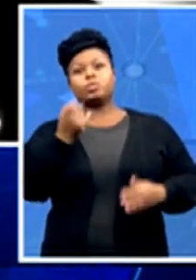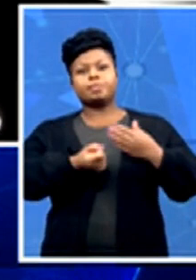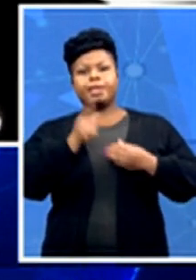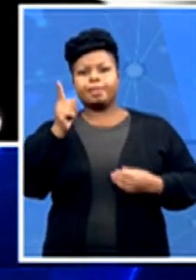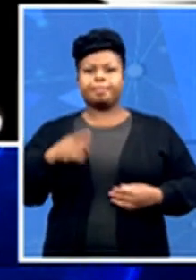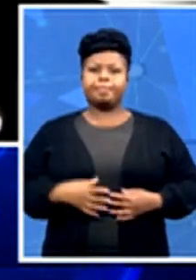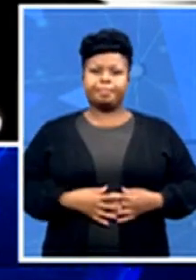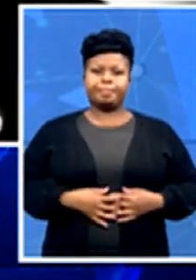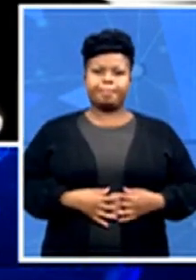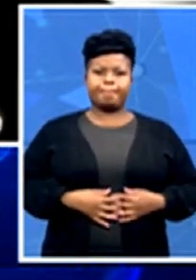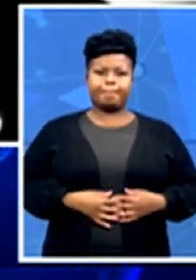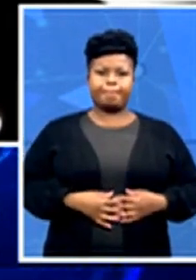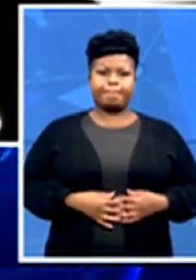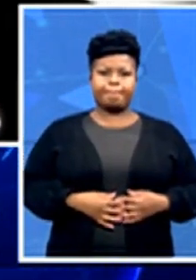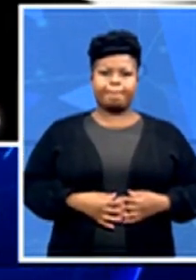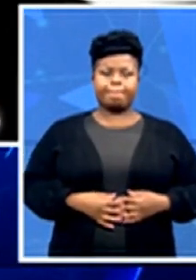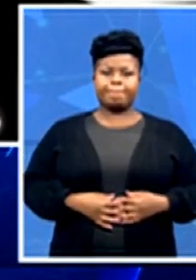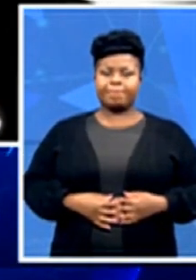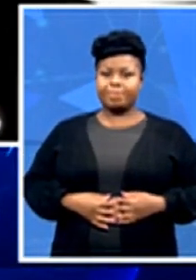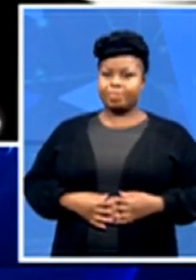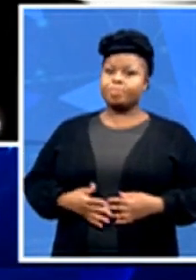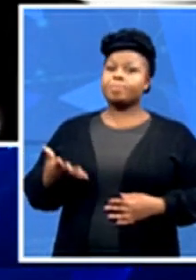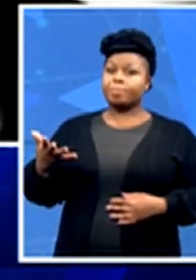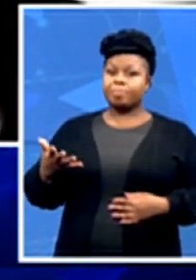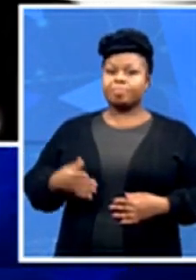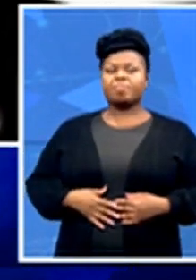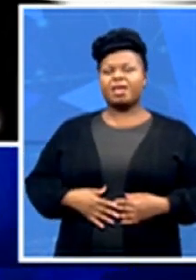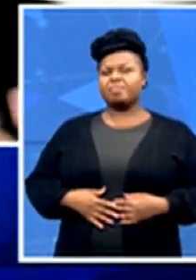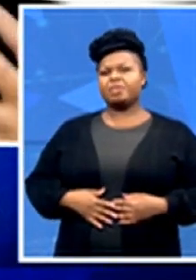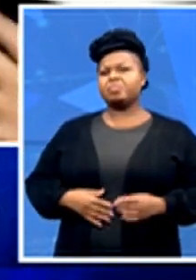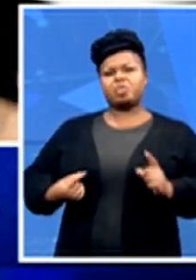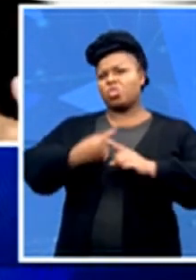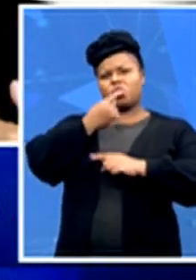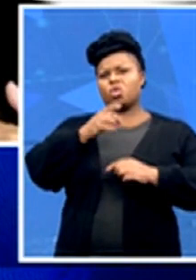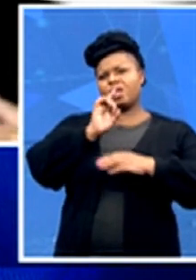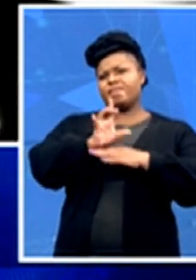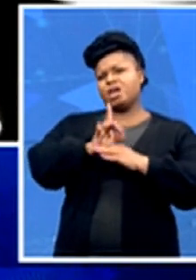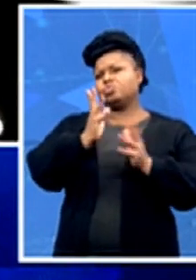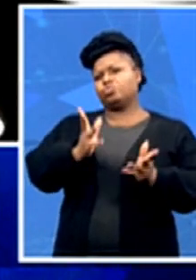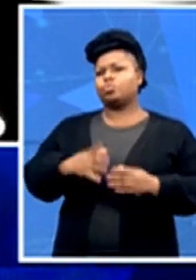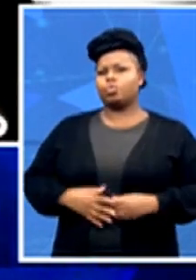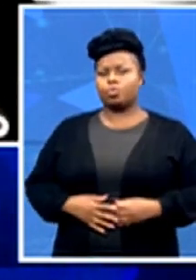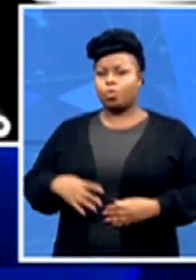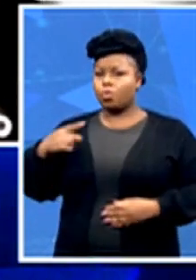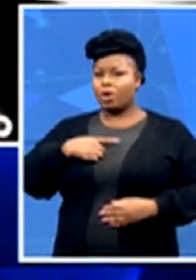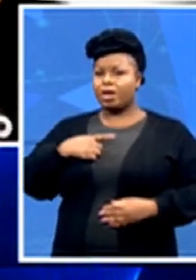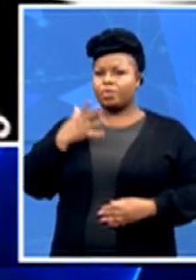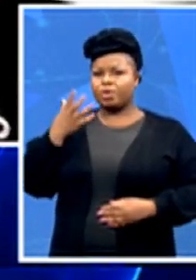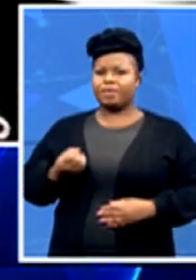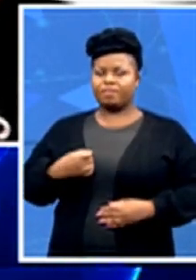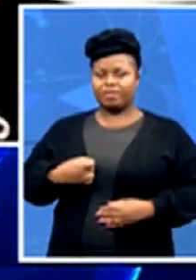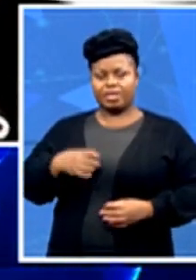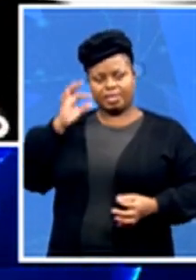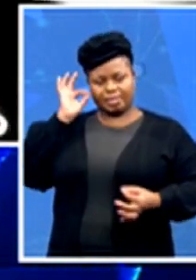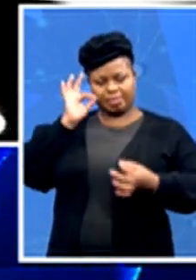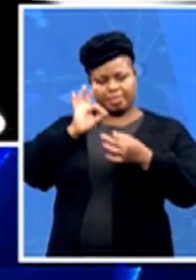So that would be very ill-advised, because there's a significant personal benefit to vaccines. So everybody should get